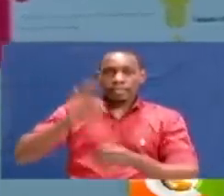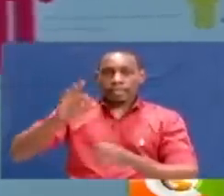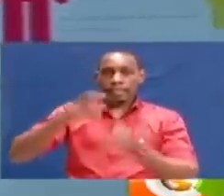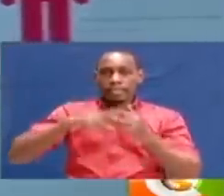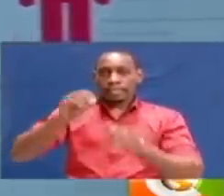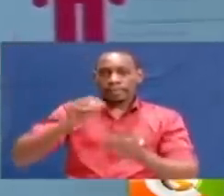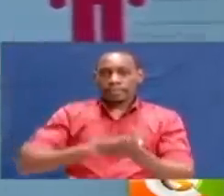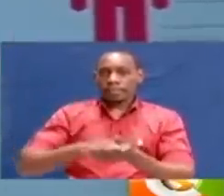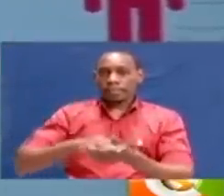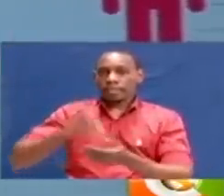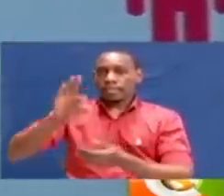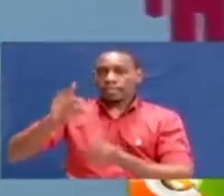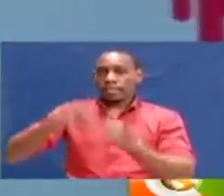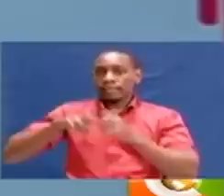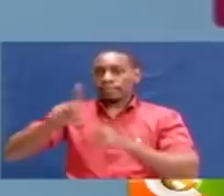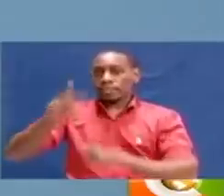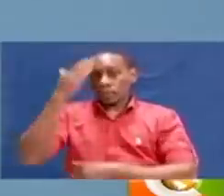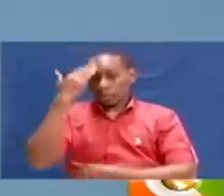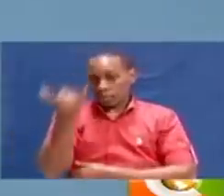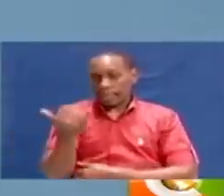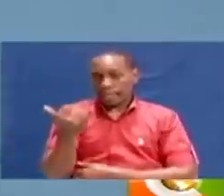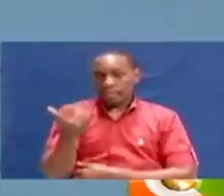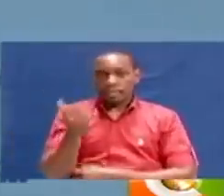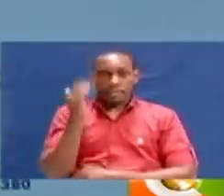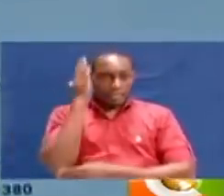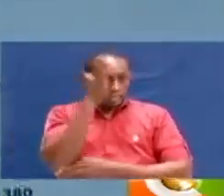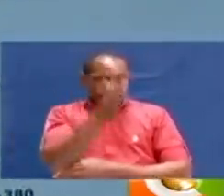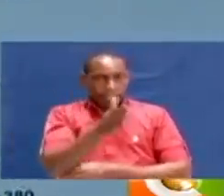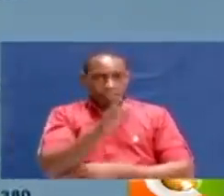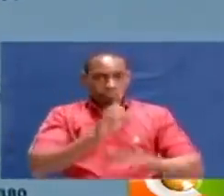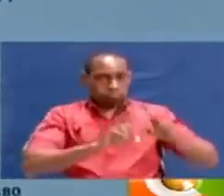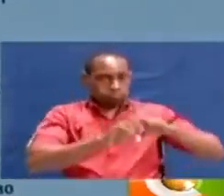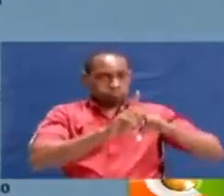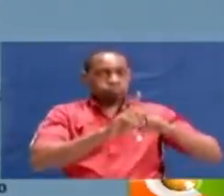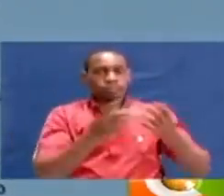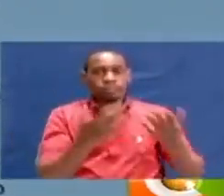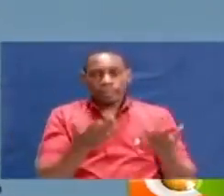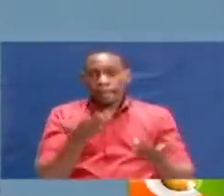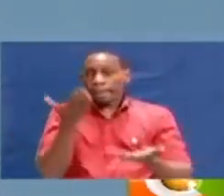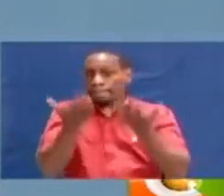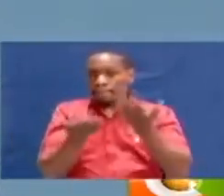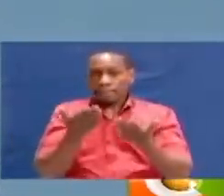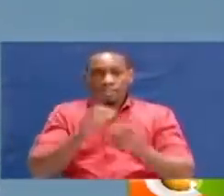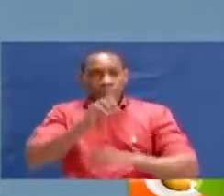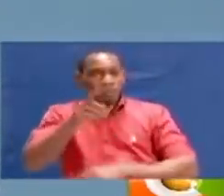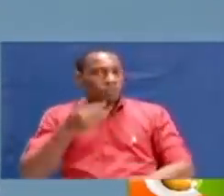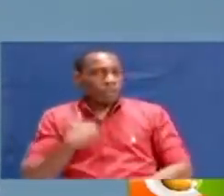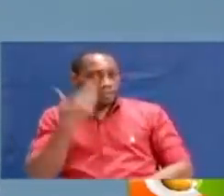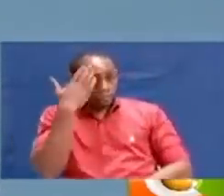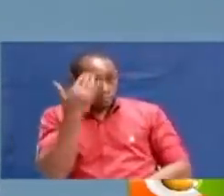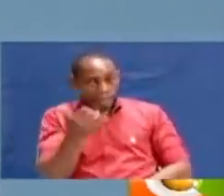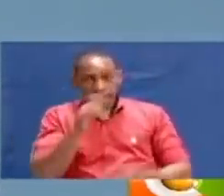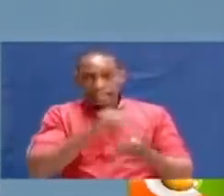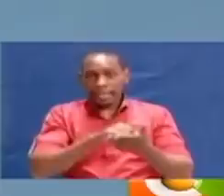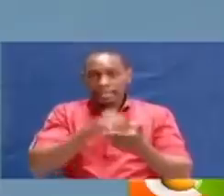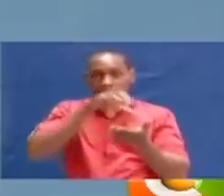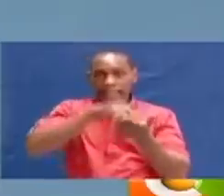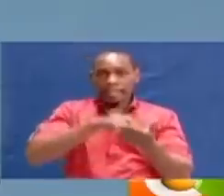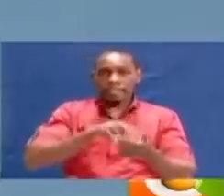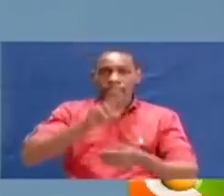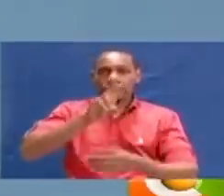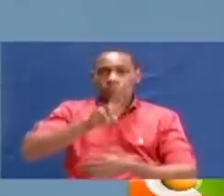370, case number 371, because these ones came directly from here. Now, you might ask, why is it that case